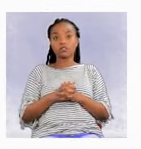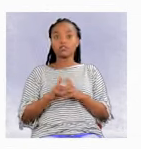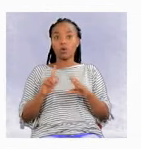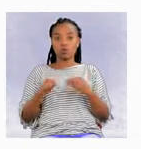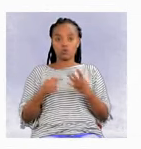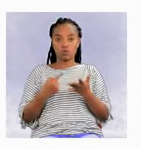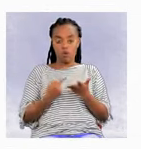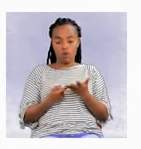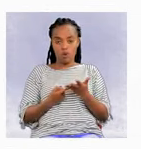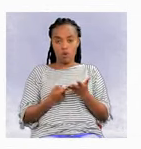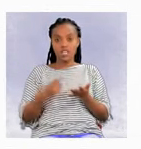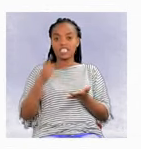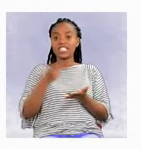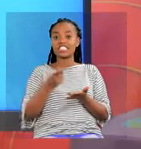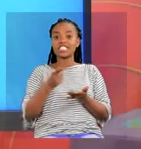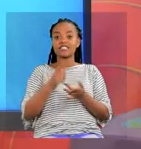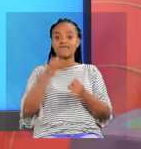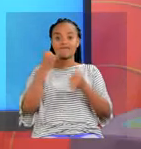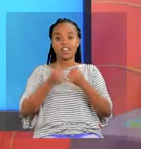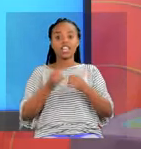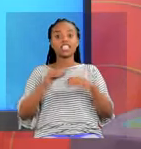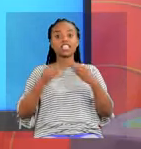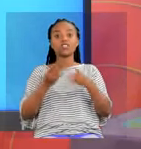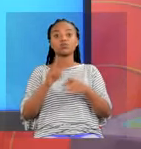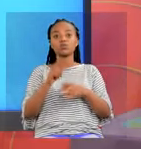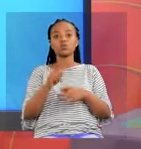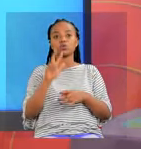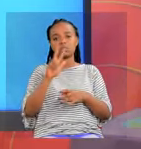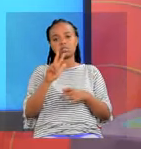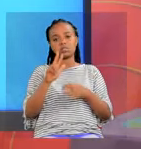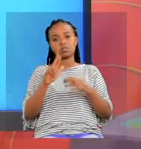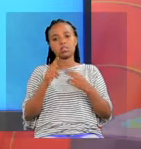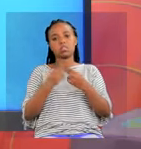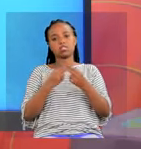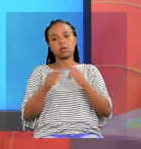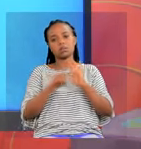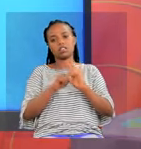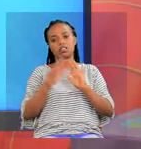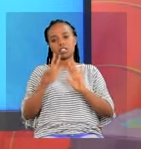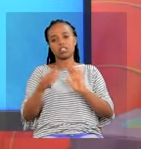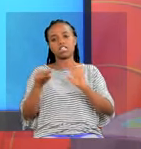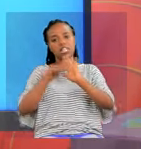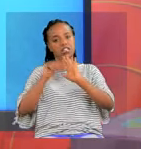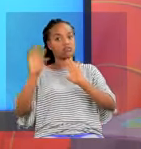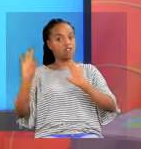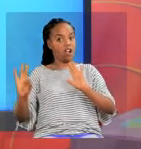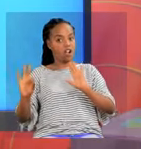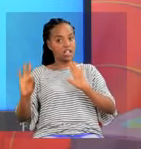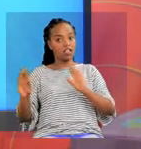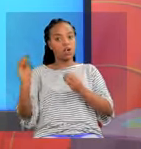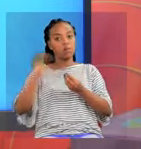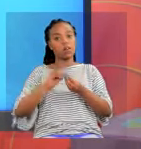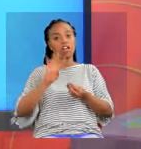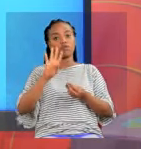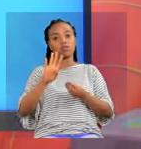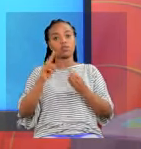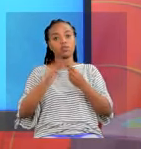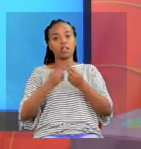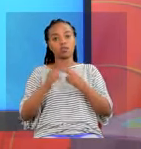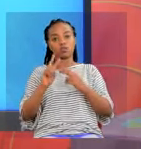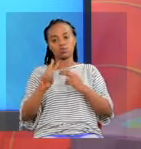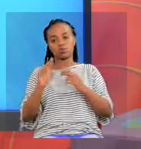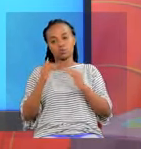So this gives you 3 times negative 3, negative 9, plus 4 times 2